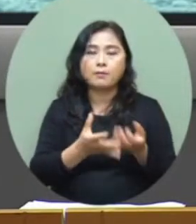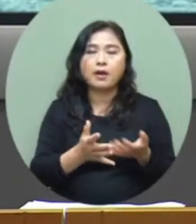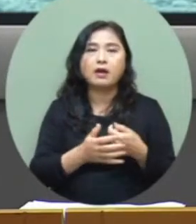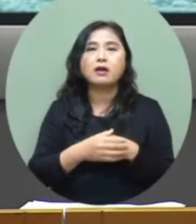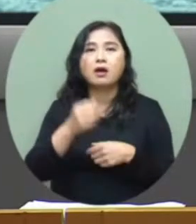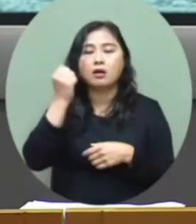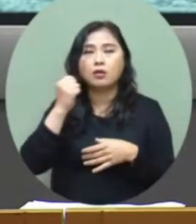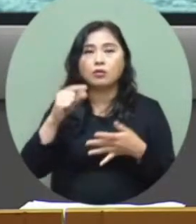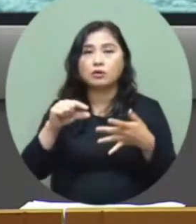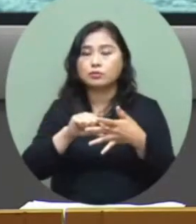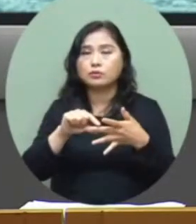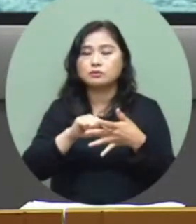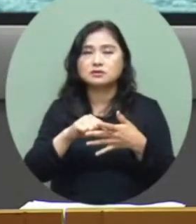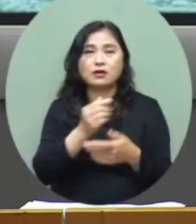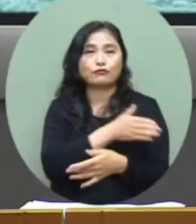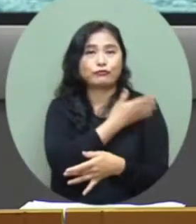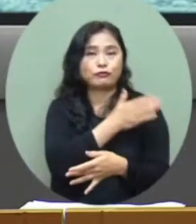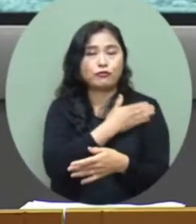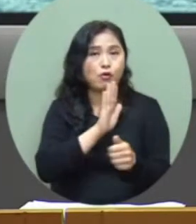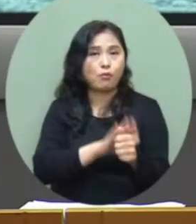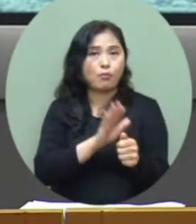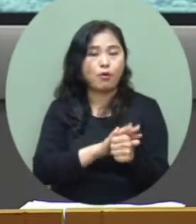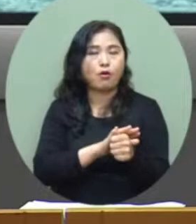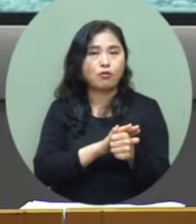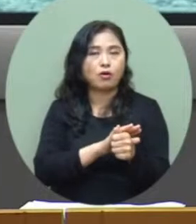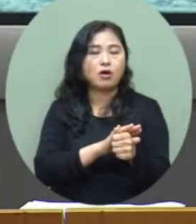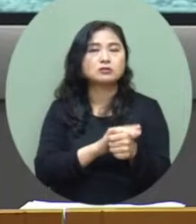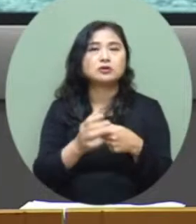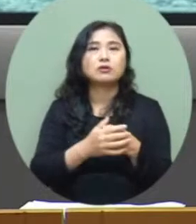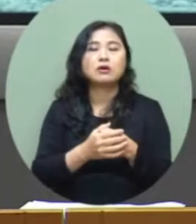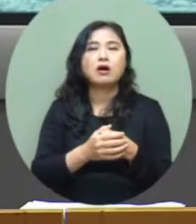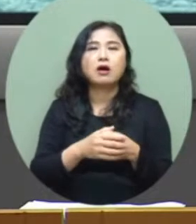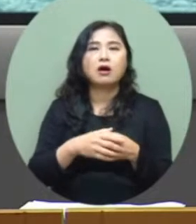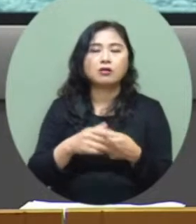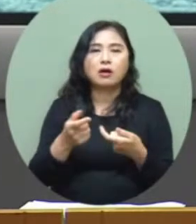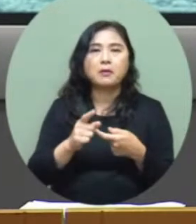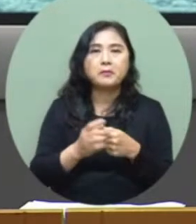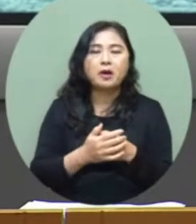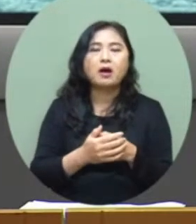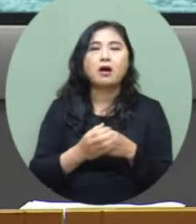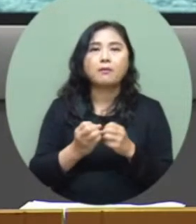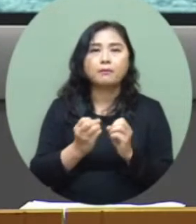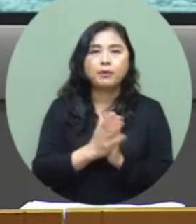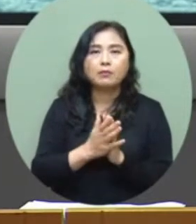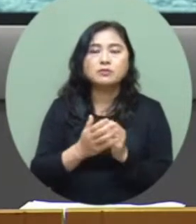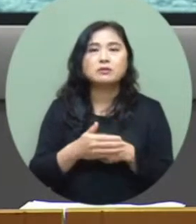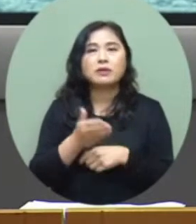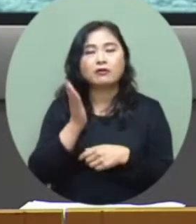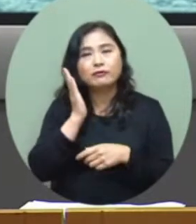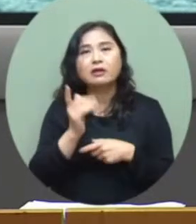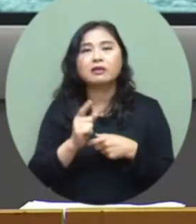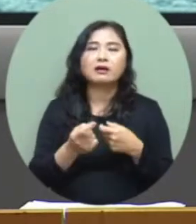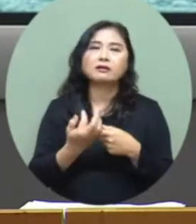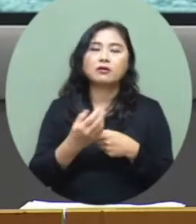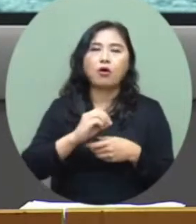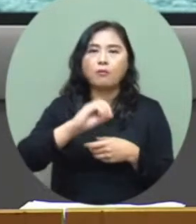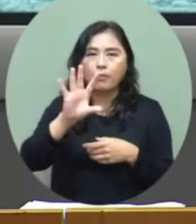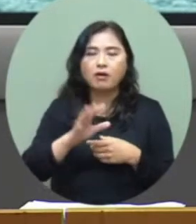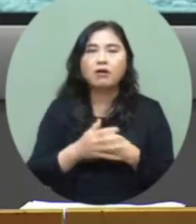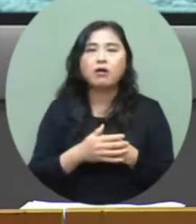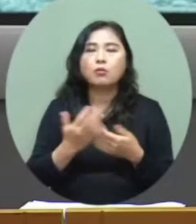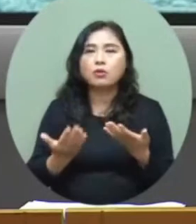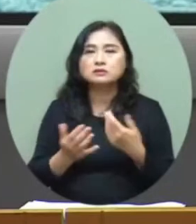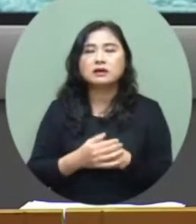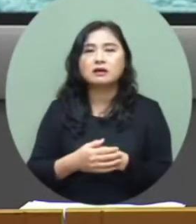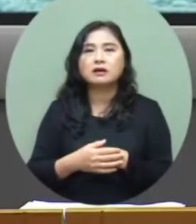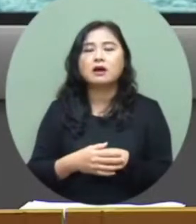make use of another website so that care home staff would also be able to report on behalf of those